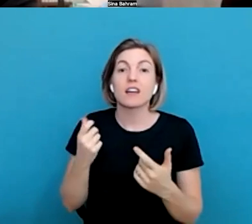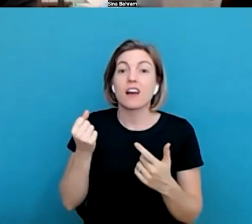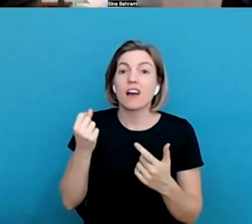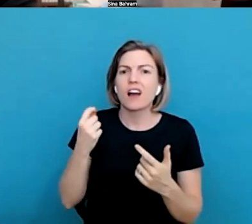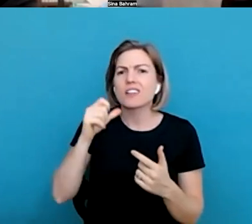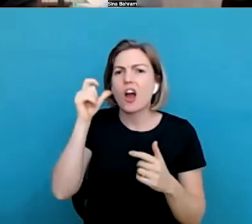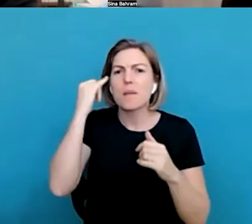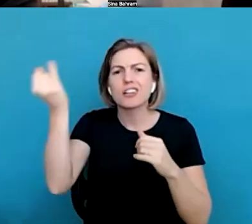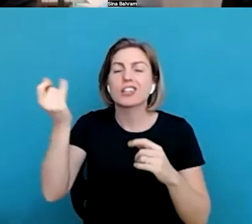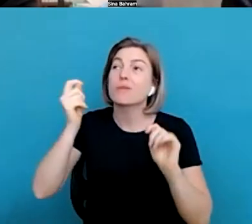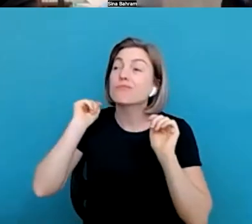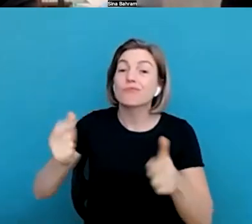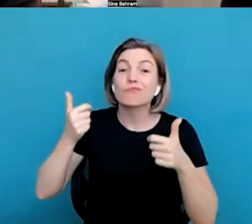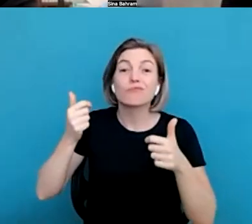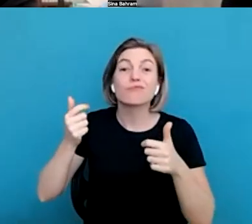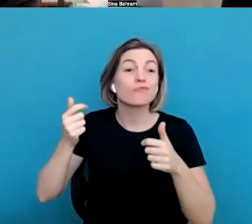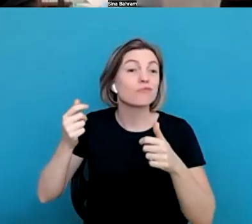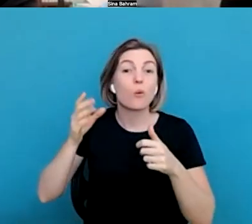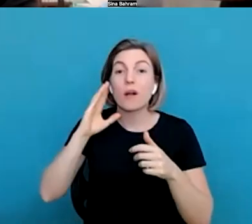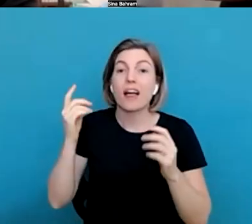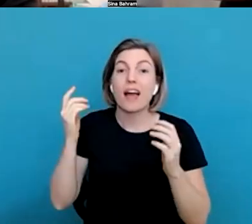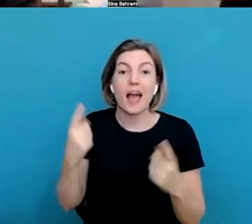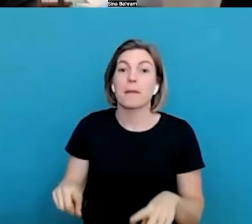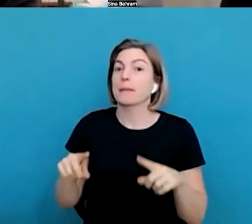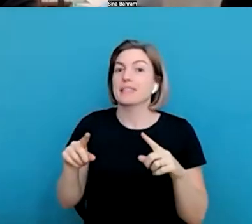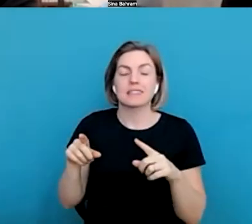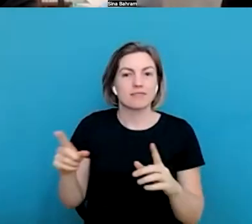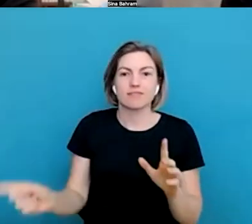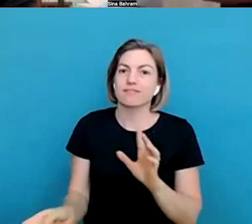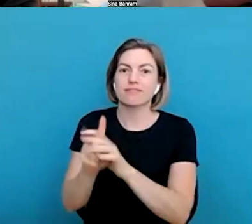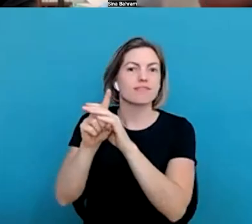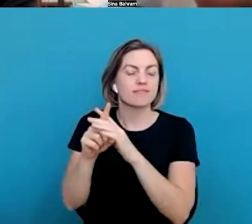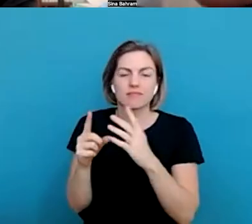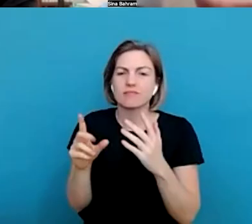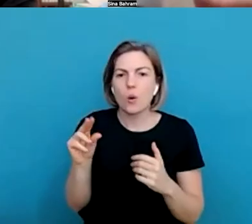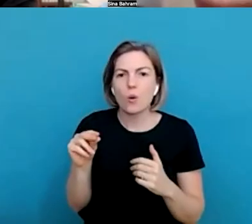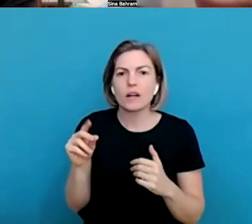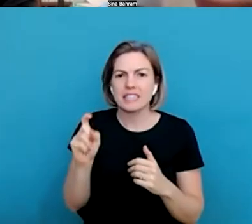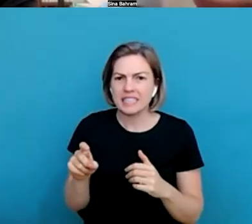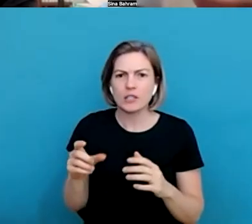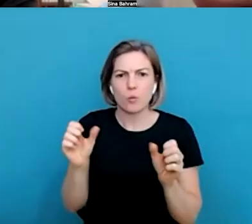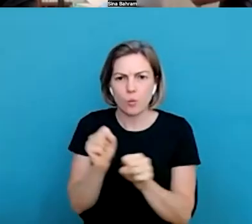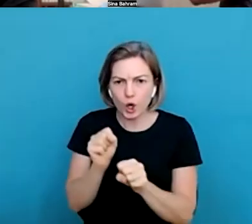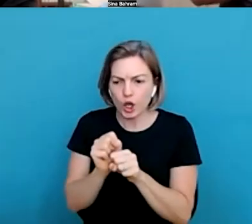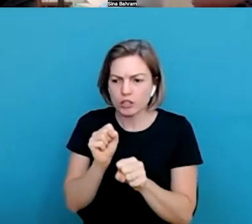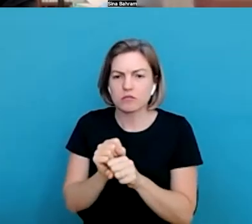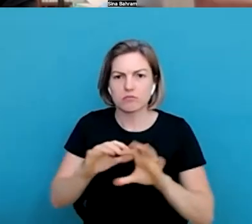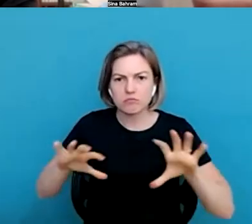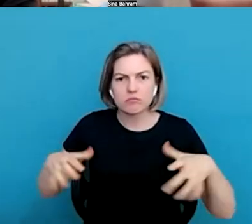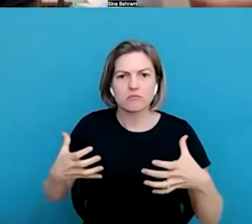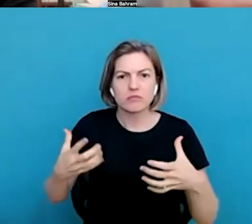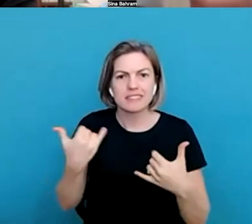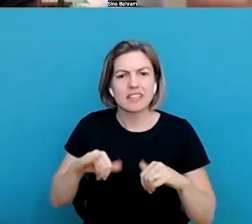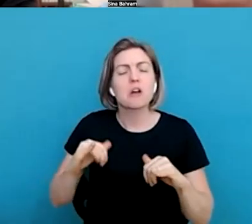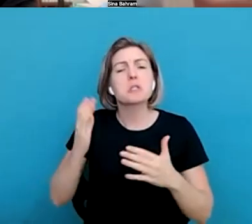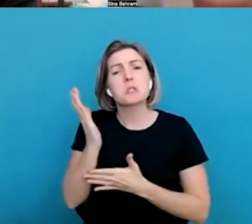just snap our fingers and auto-magically such interfaces come into being. We need a body of work there. There's already some work